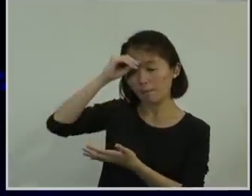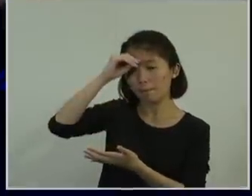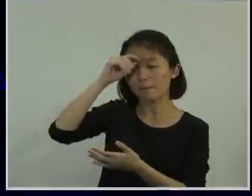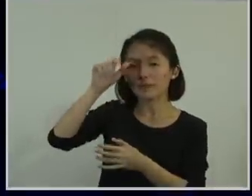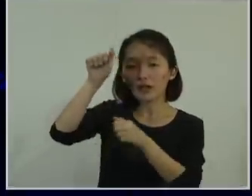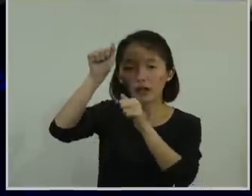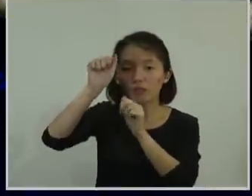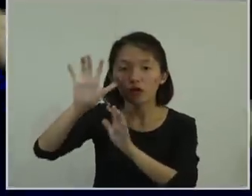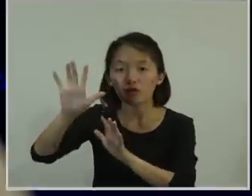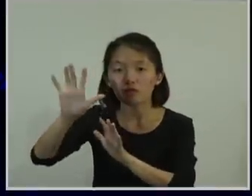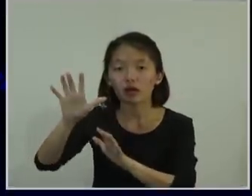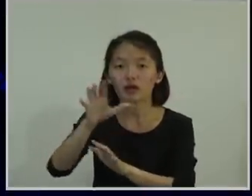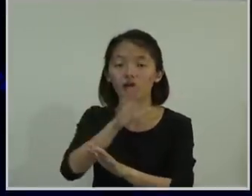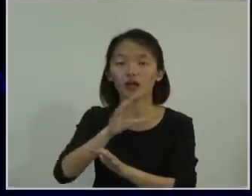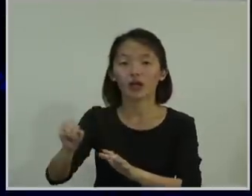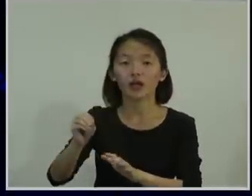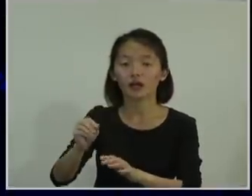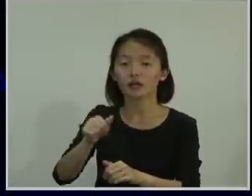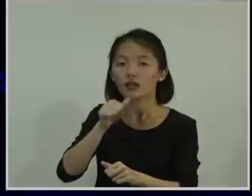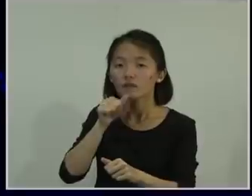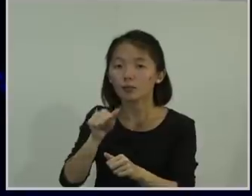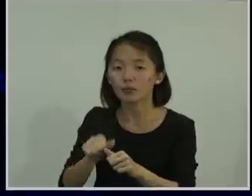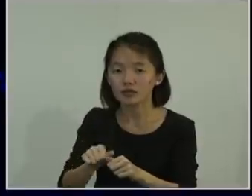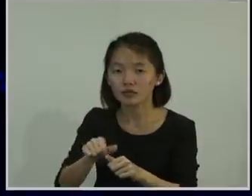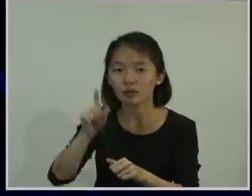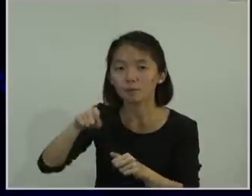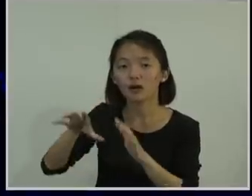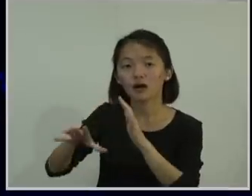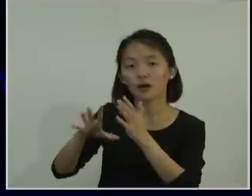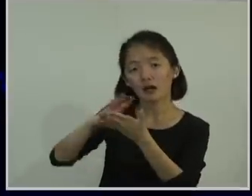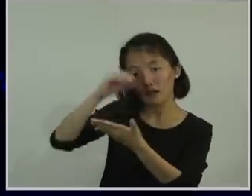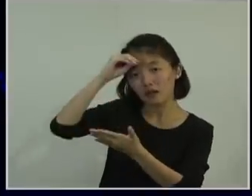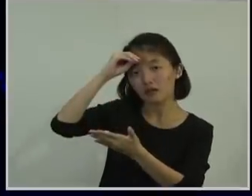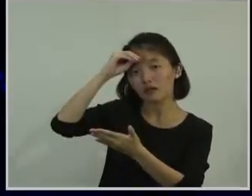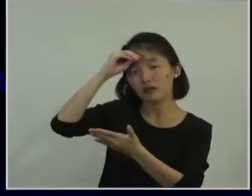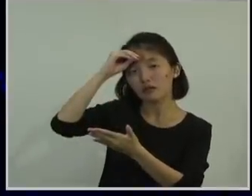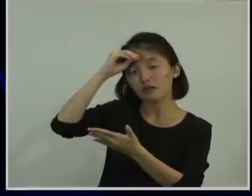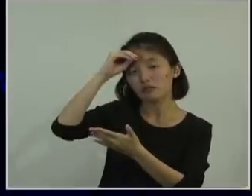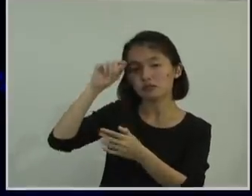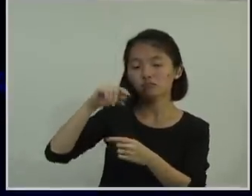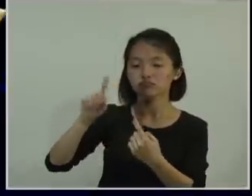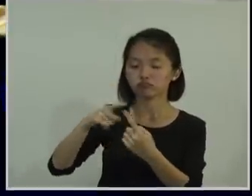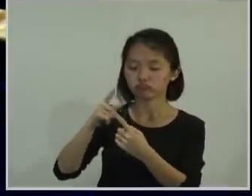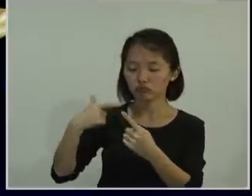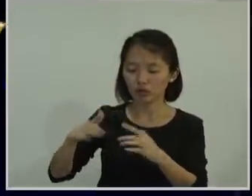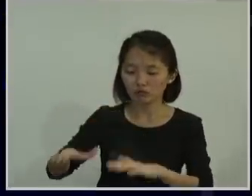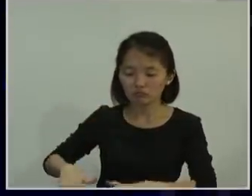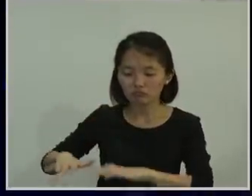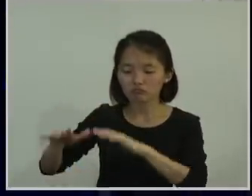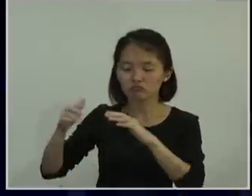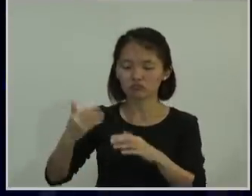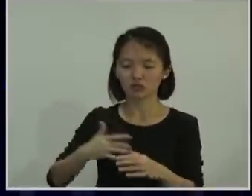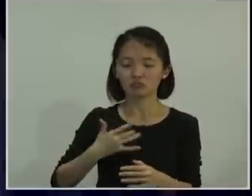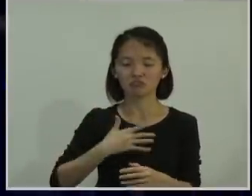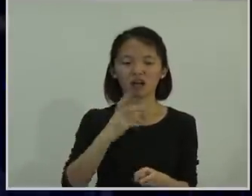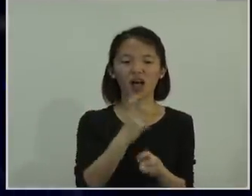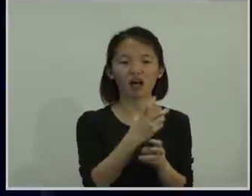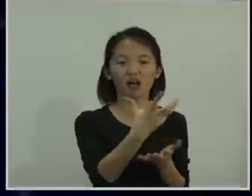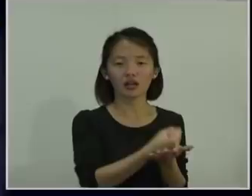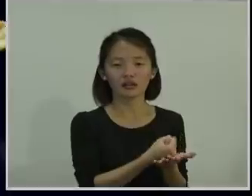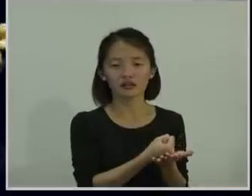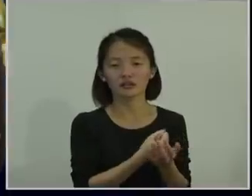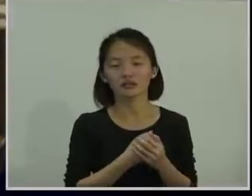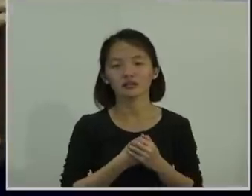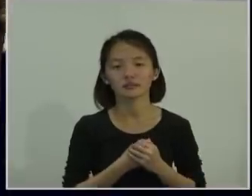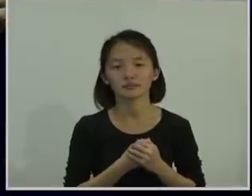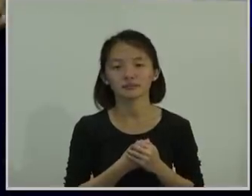my life, I saw that these things were hard to earn. Then, at age